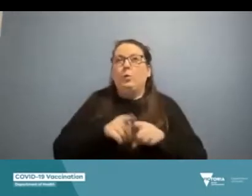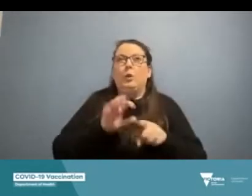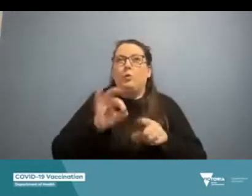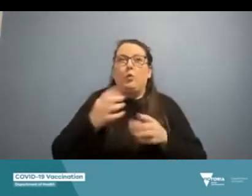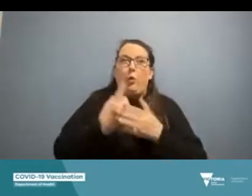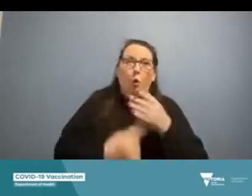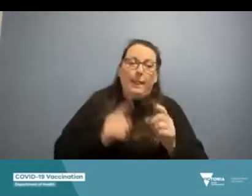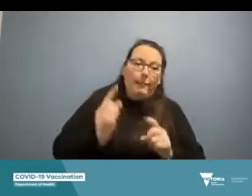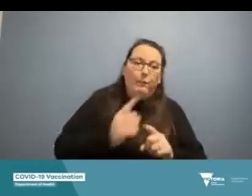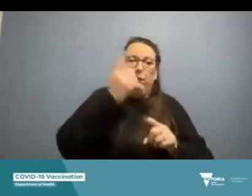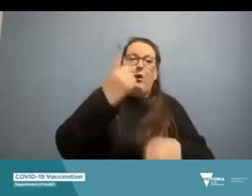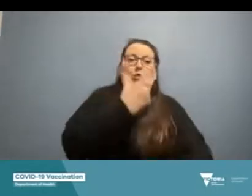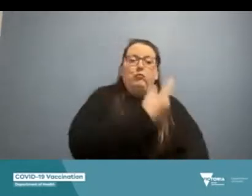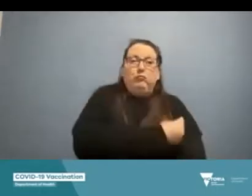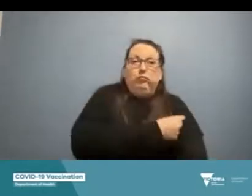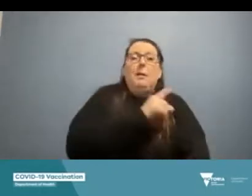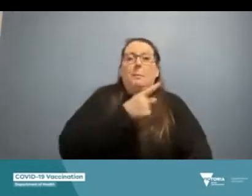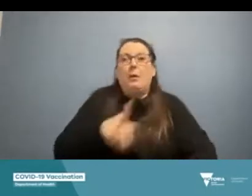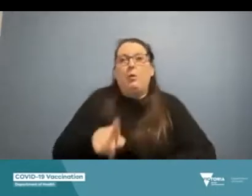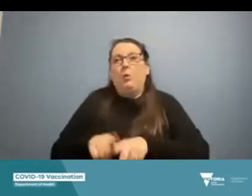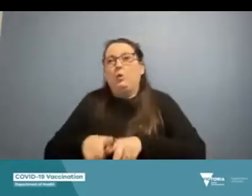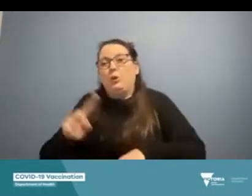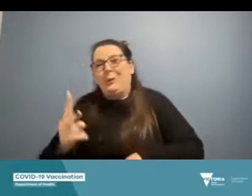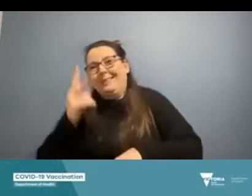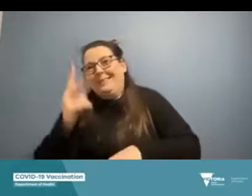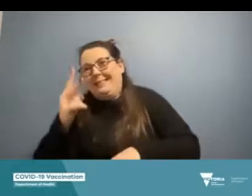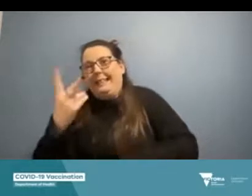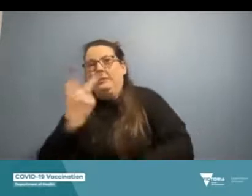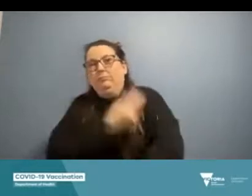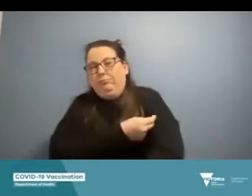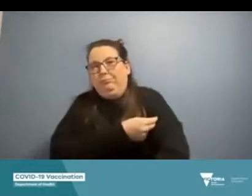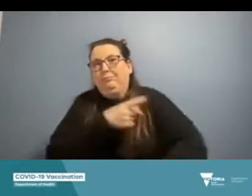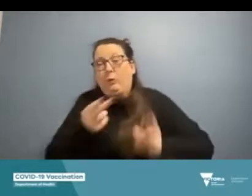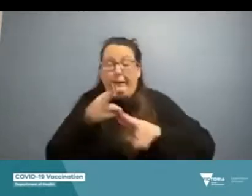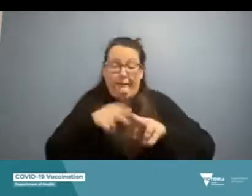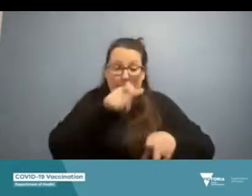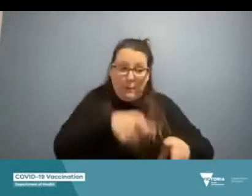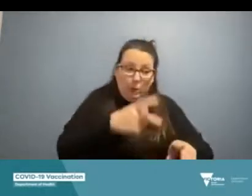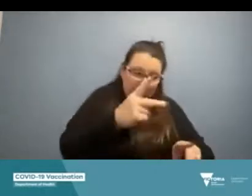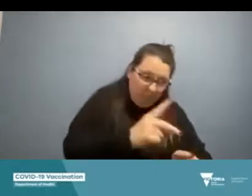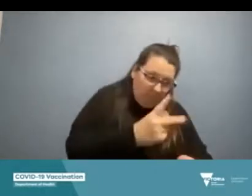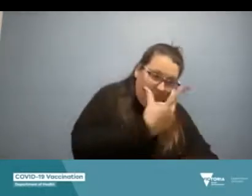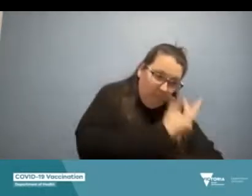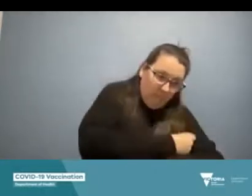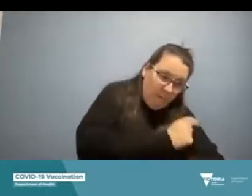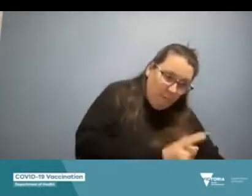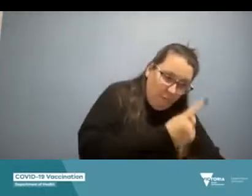So there is a reason to keep some of the doses ready for people who need the second dose, within that certain